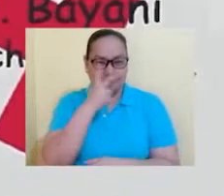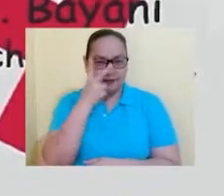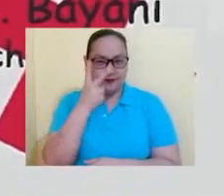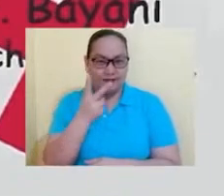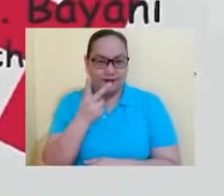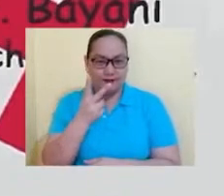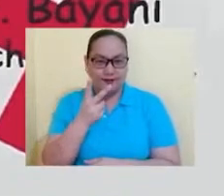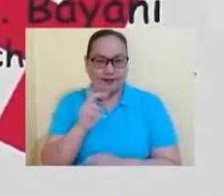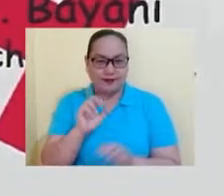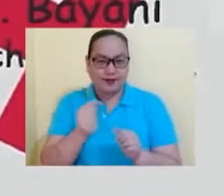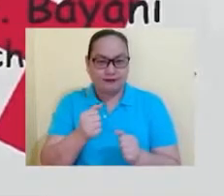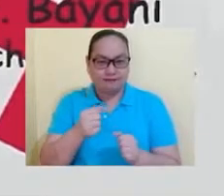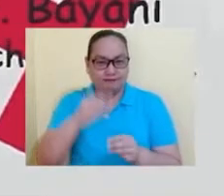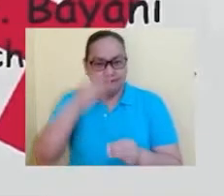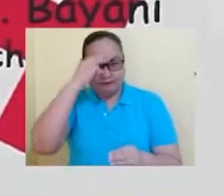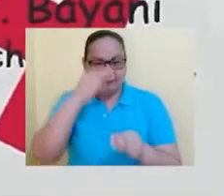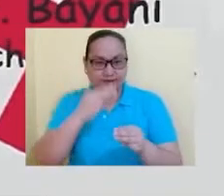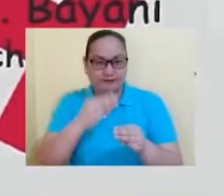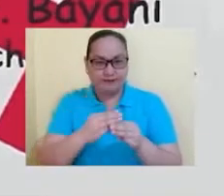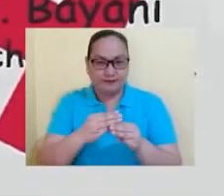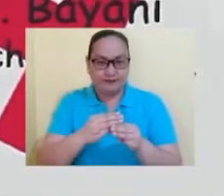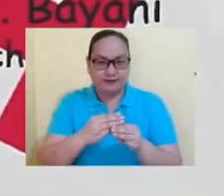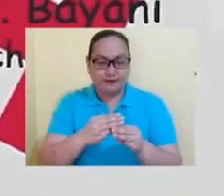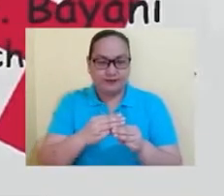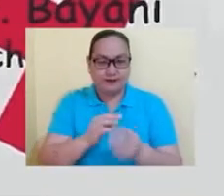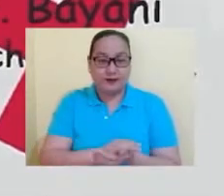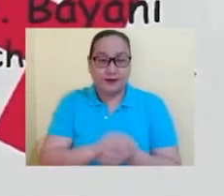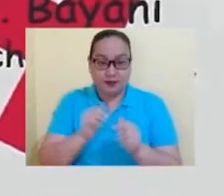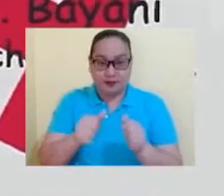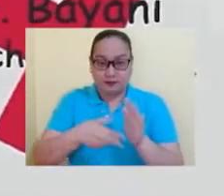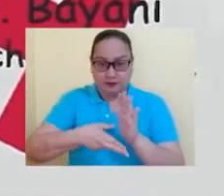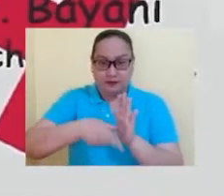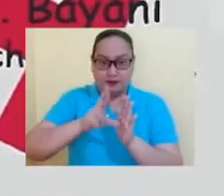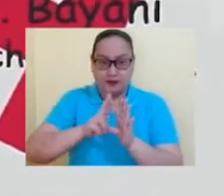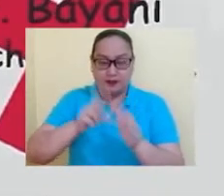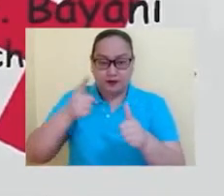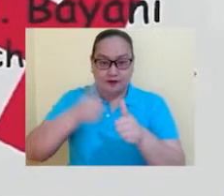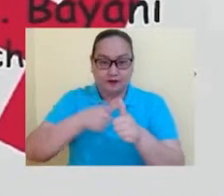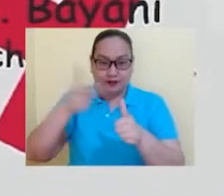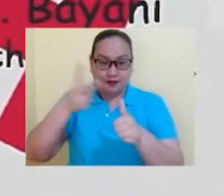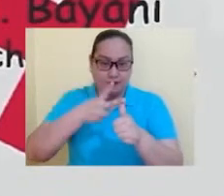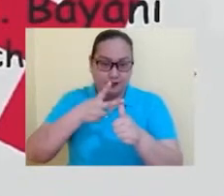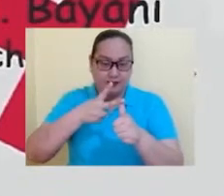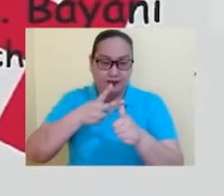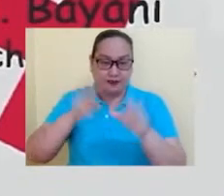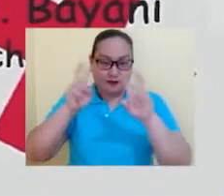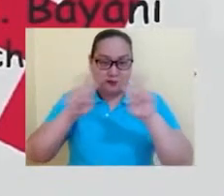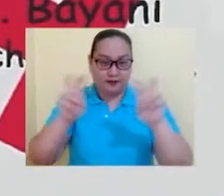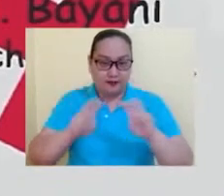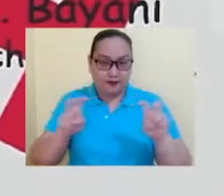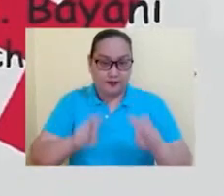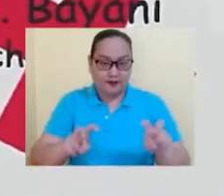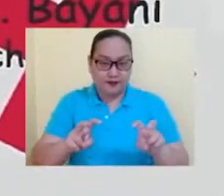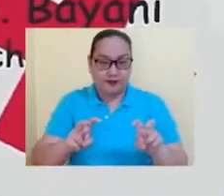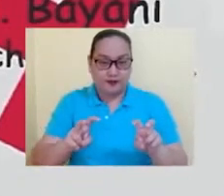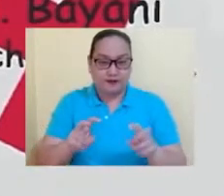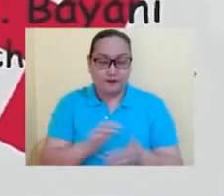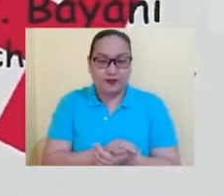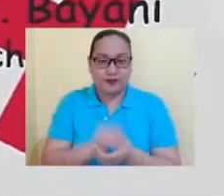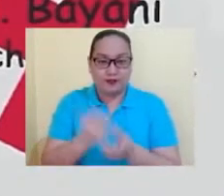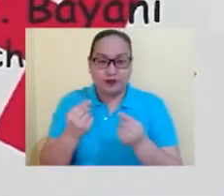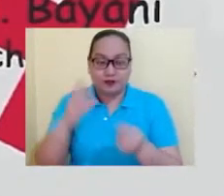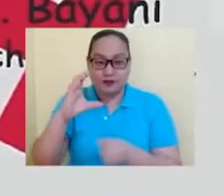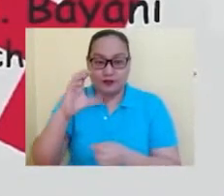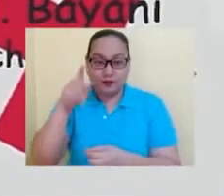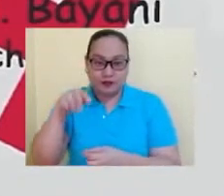Let me see how retentive your memories are. Do you still recall the primary and secondary survey before conducting